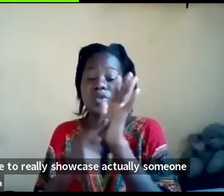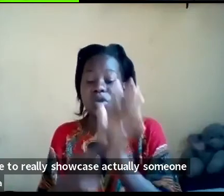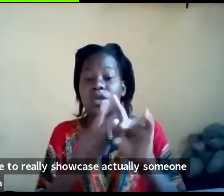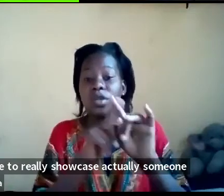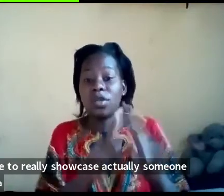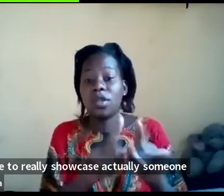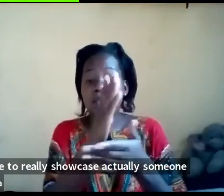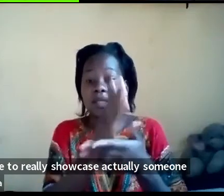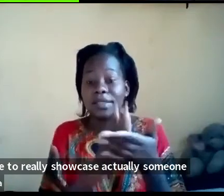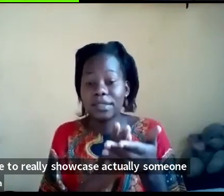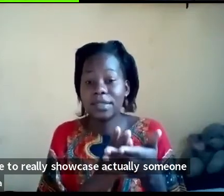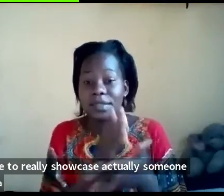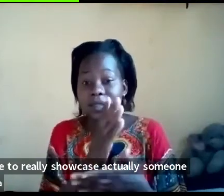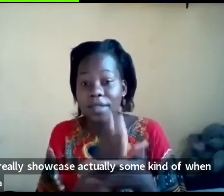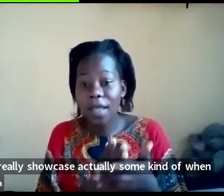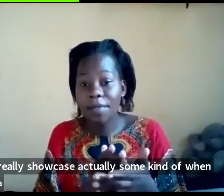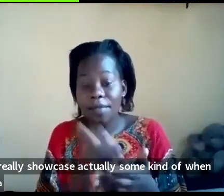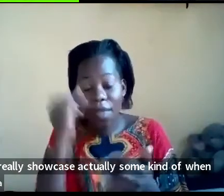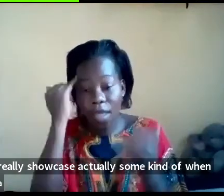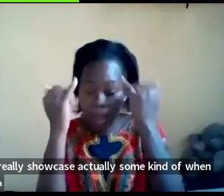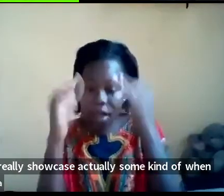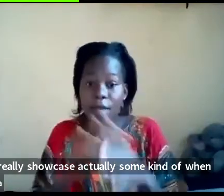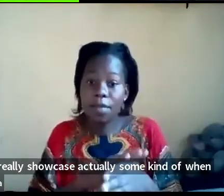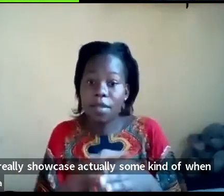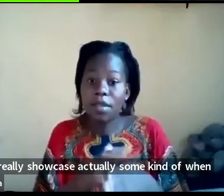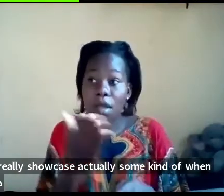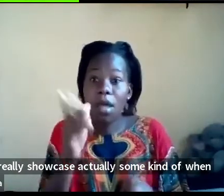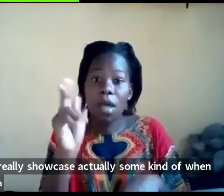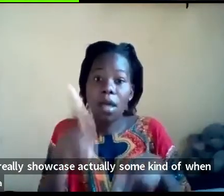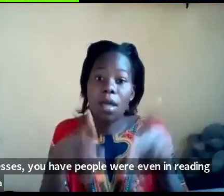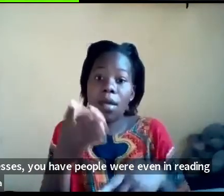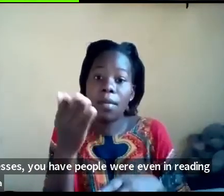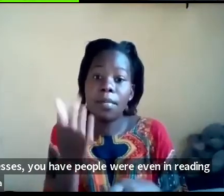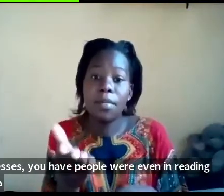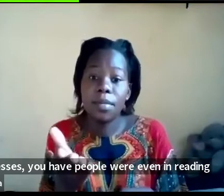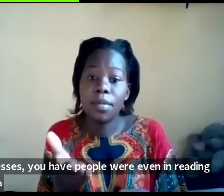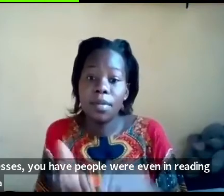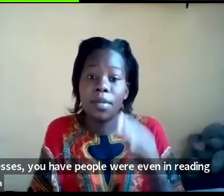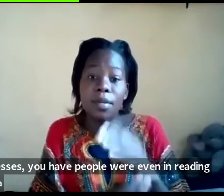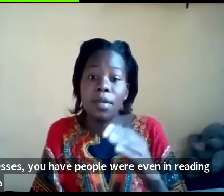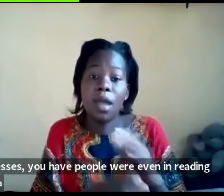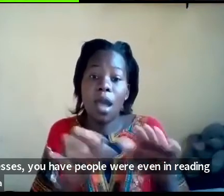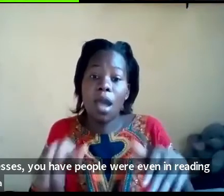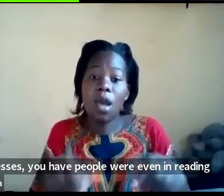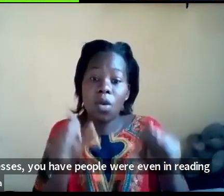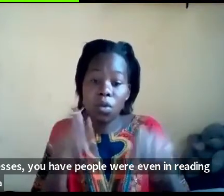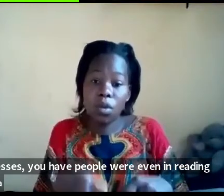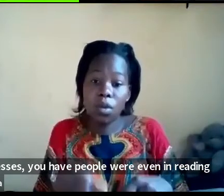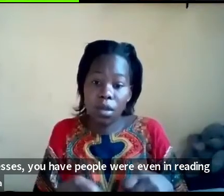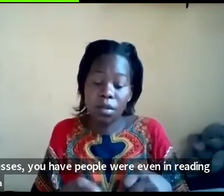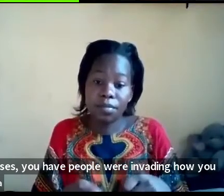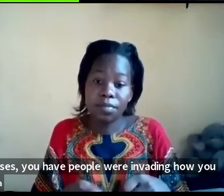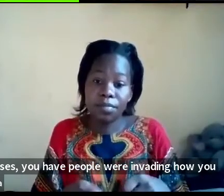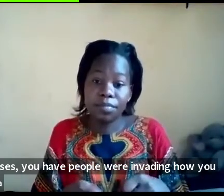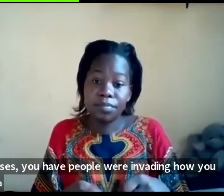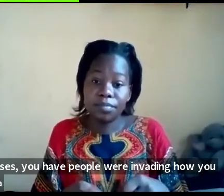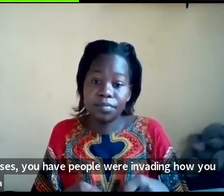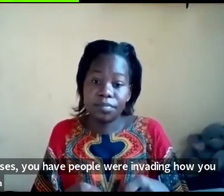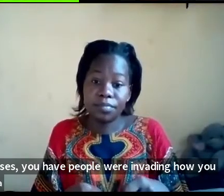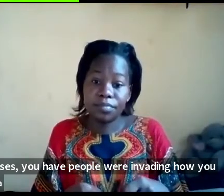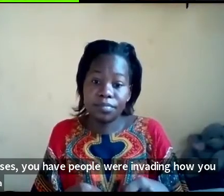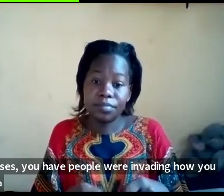idea businesses. You have people who are even inventing how you can recharge, our gadgets, how you can